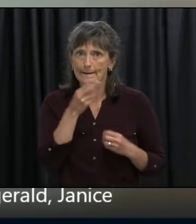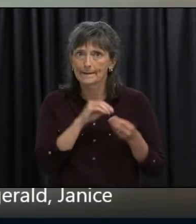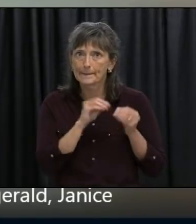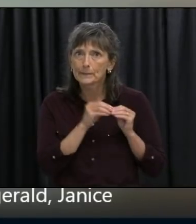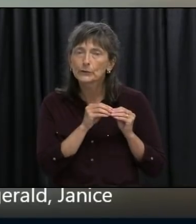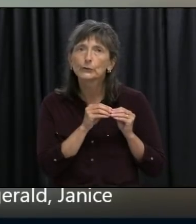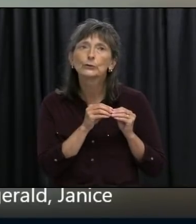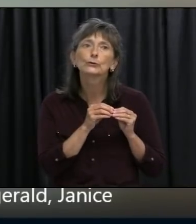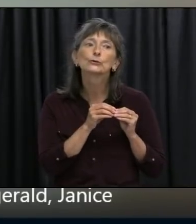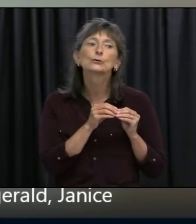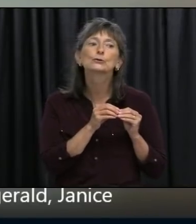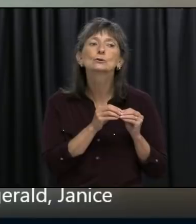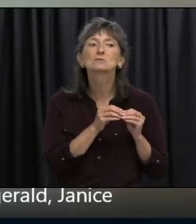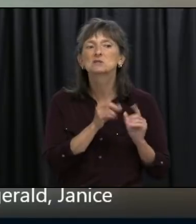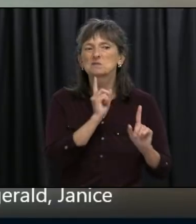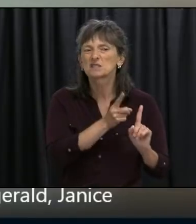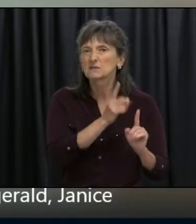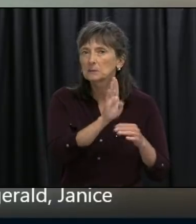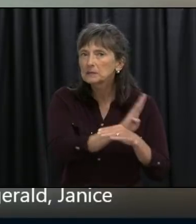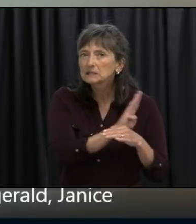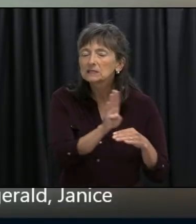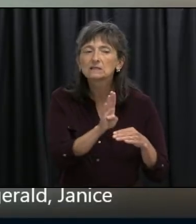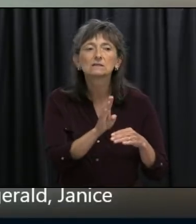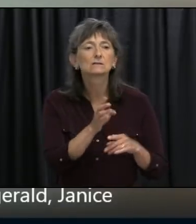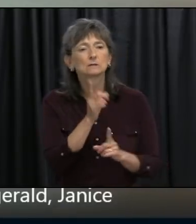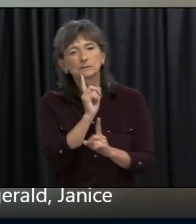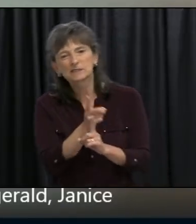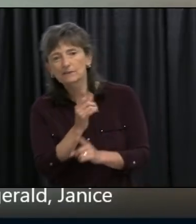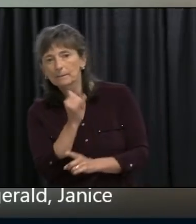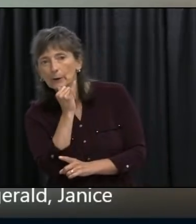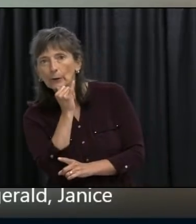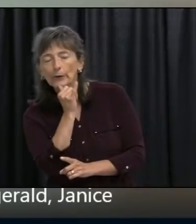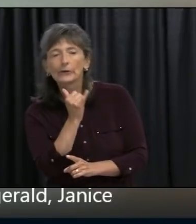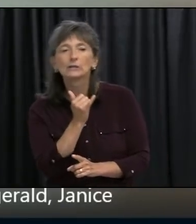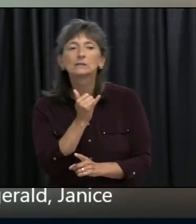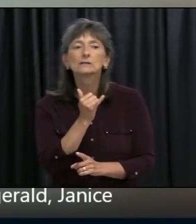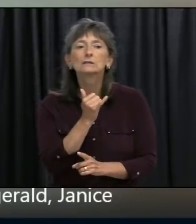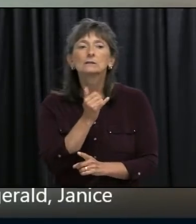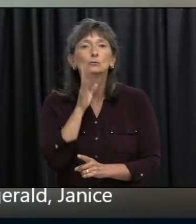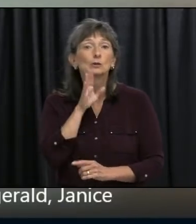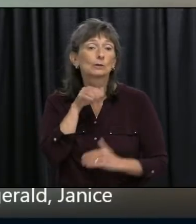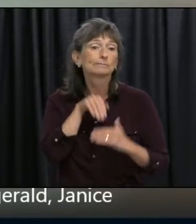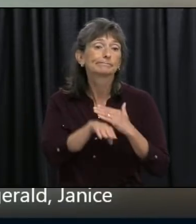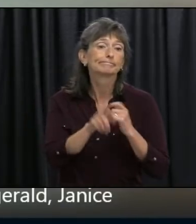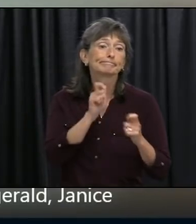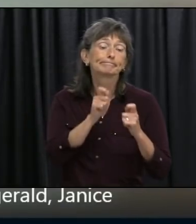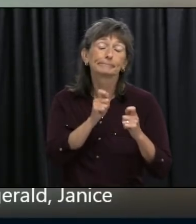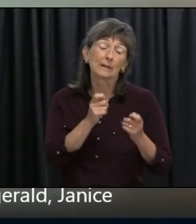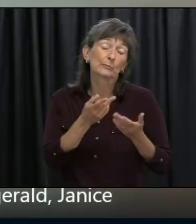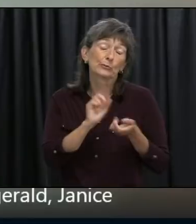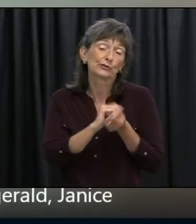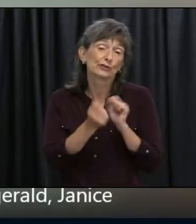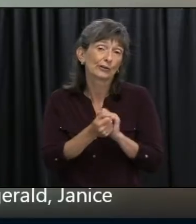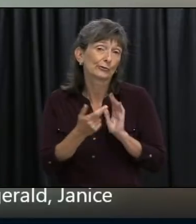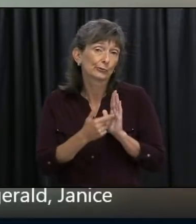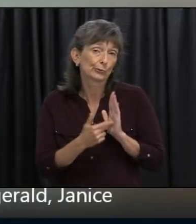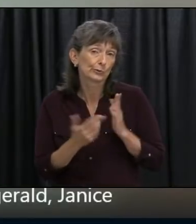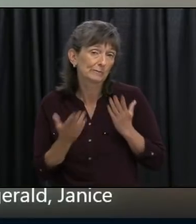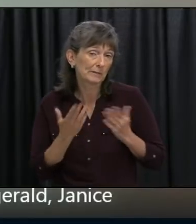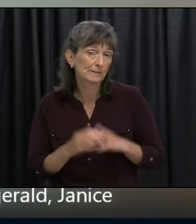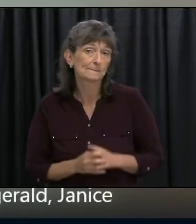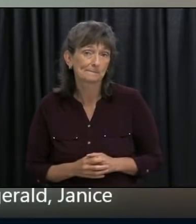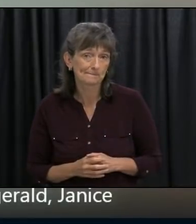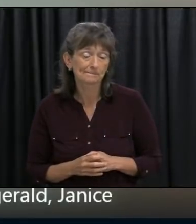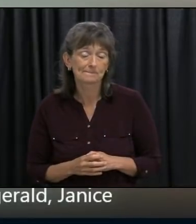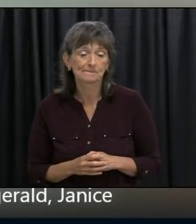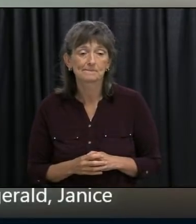a particular establishment, then we'll have to adjust our recommendations or our orders